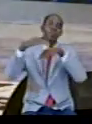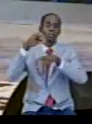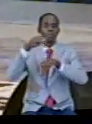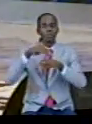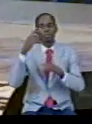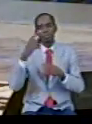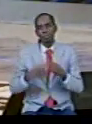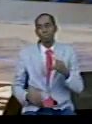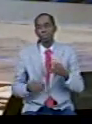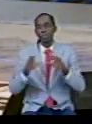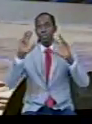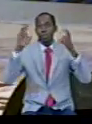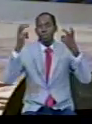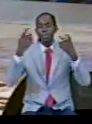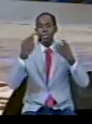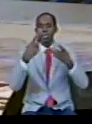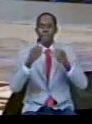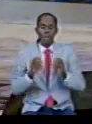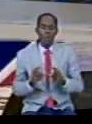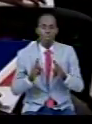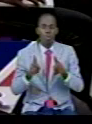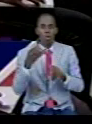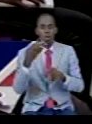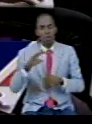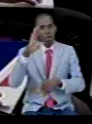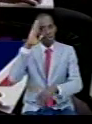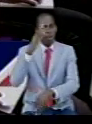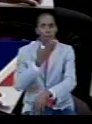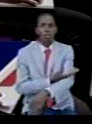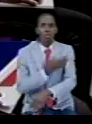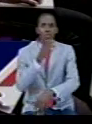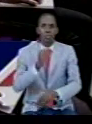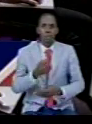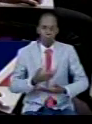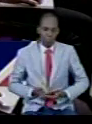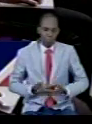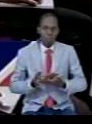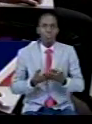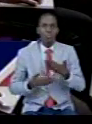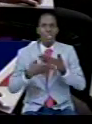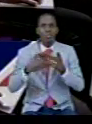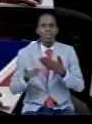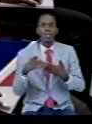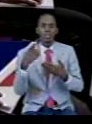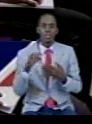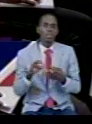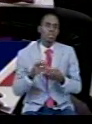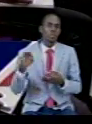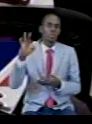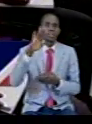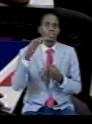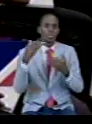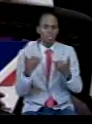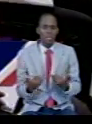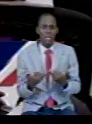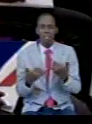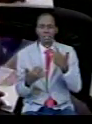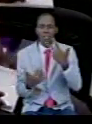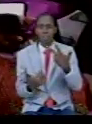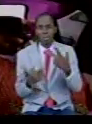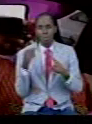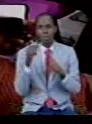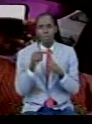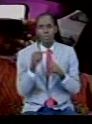privilege of sons born after the Spirit. Three things we're looking at here. Number